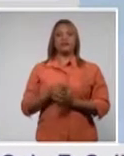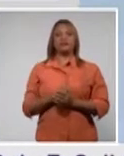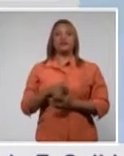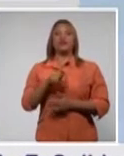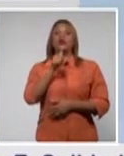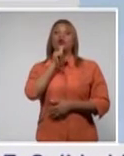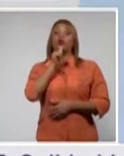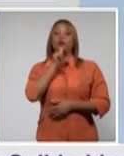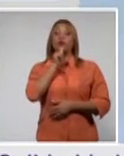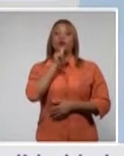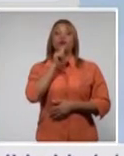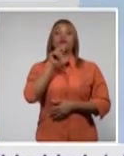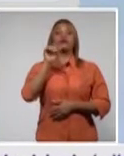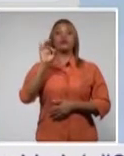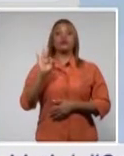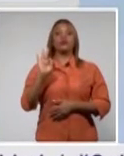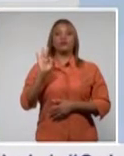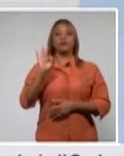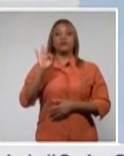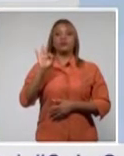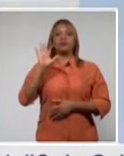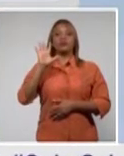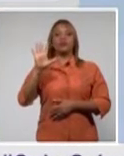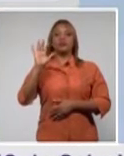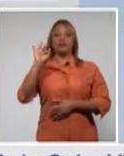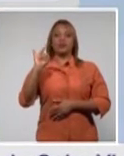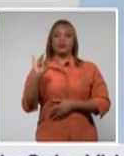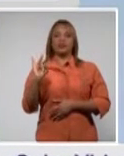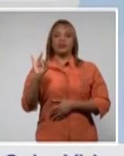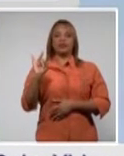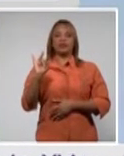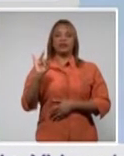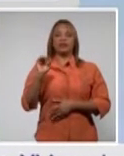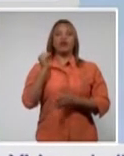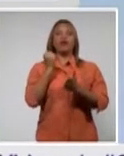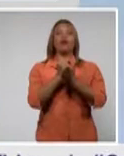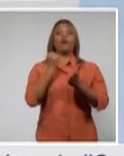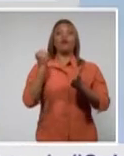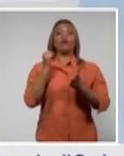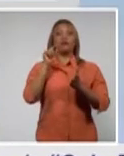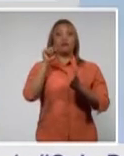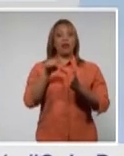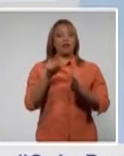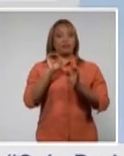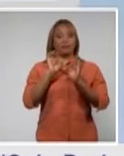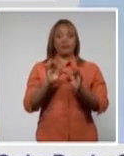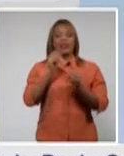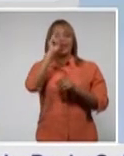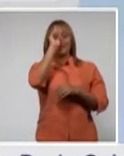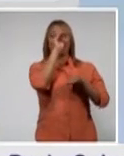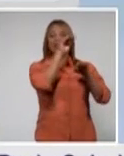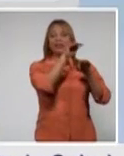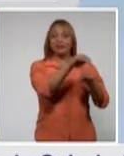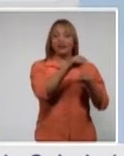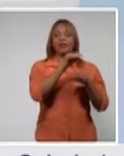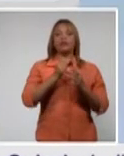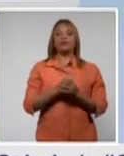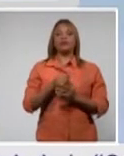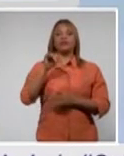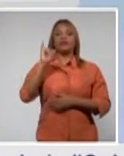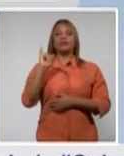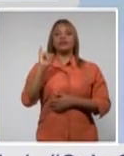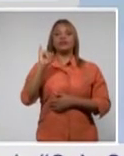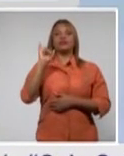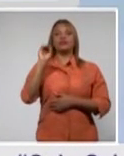56 are under observation. There are 857 suspected cases and